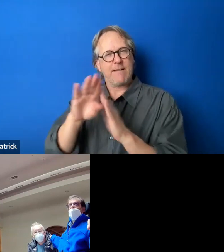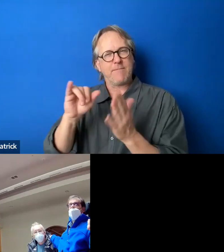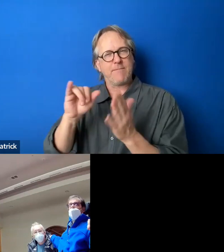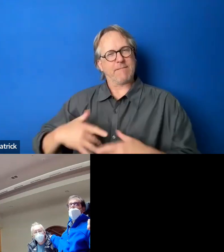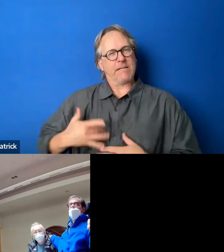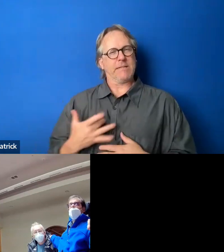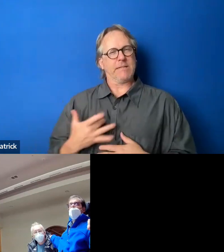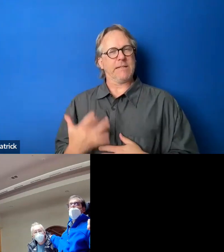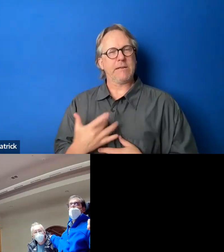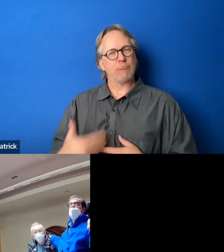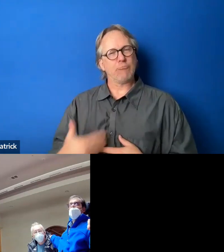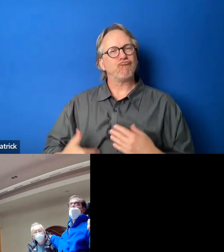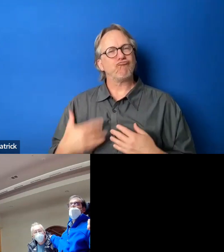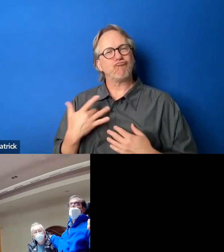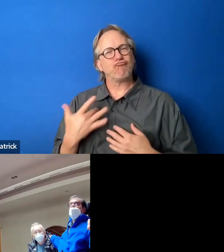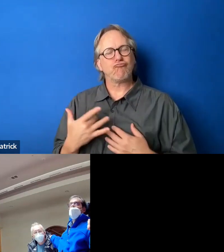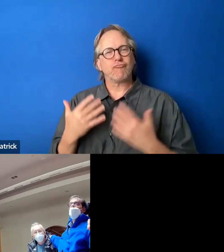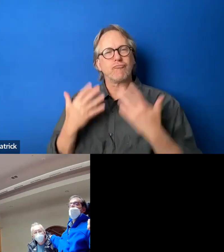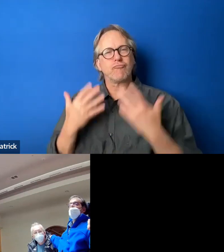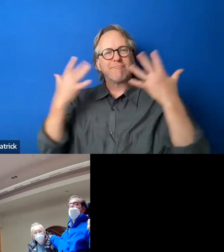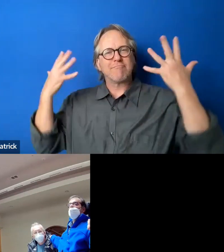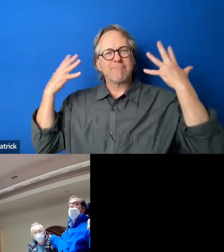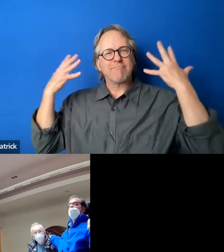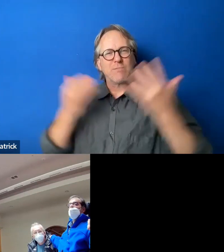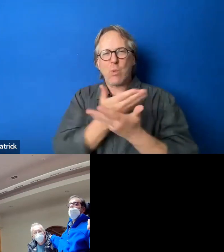everybody belongs here.